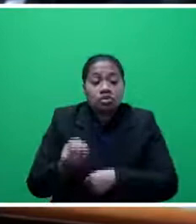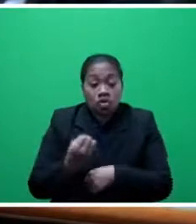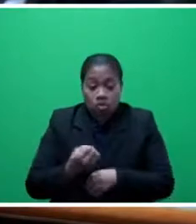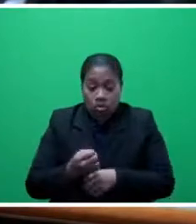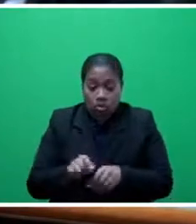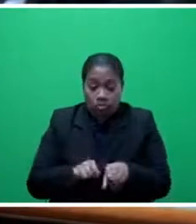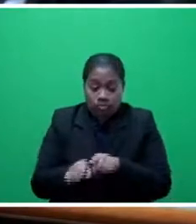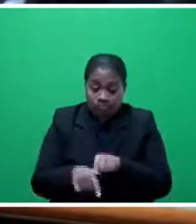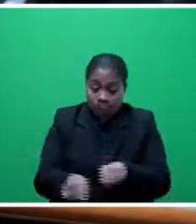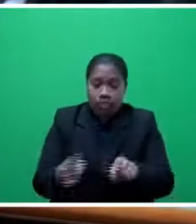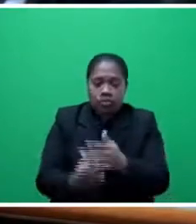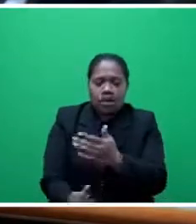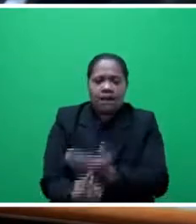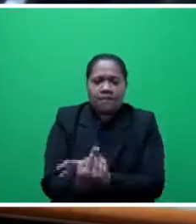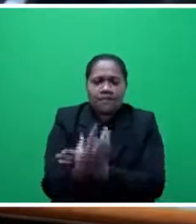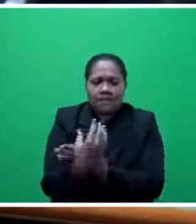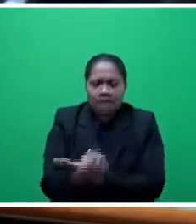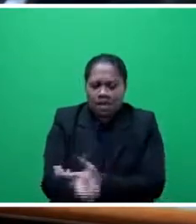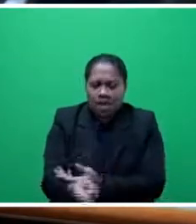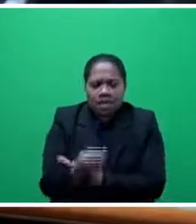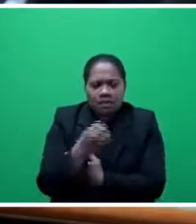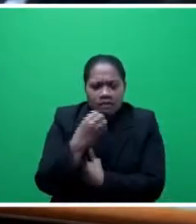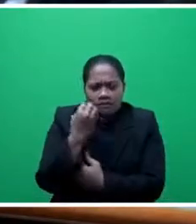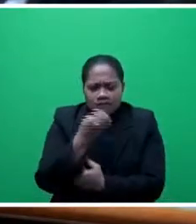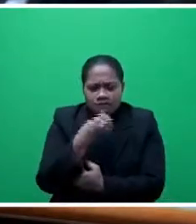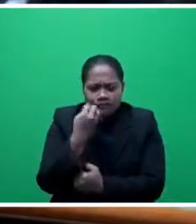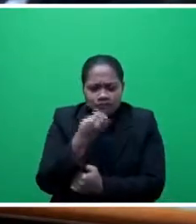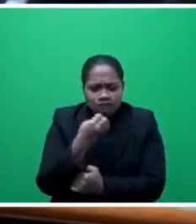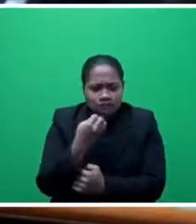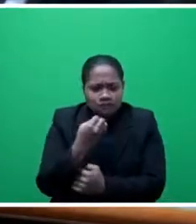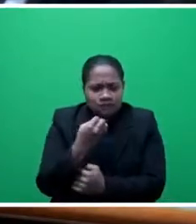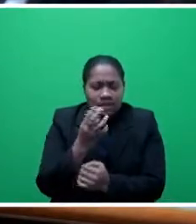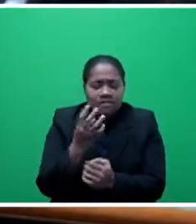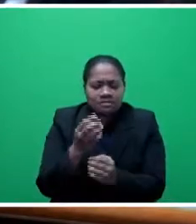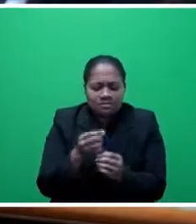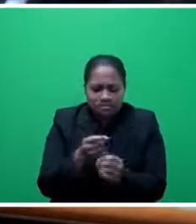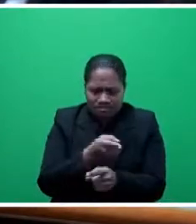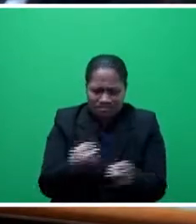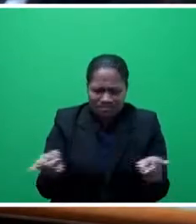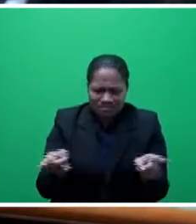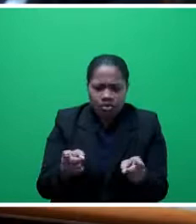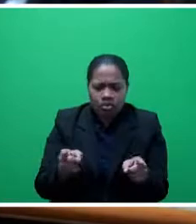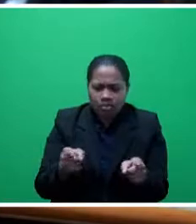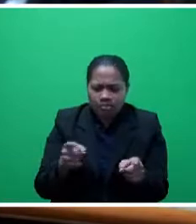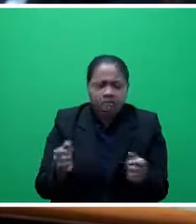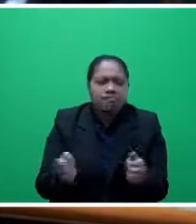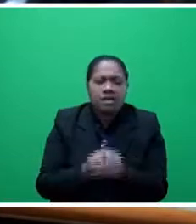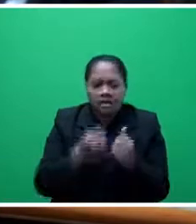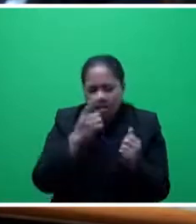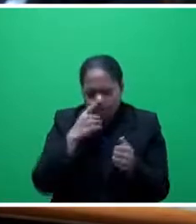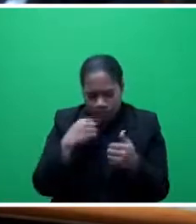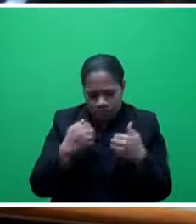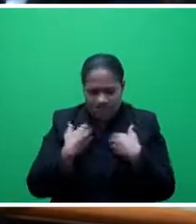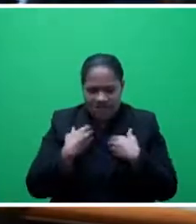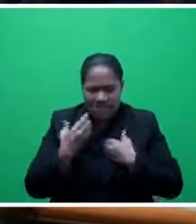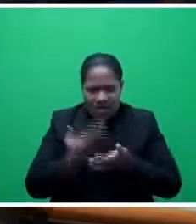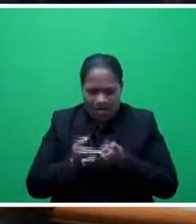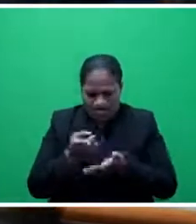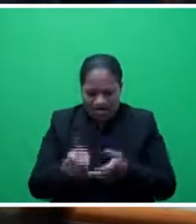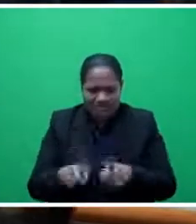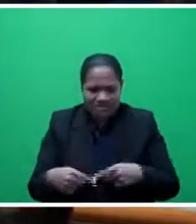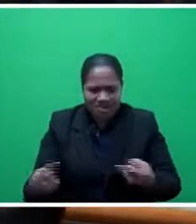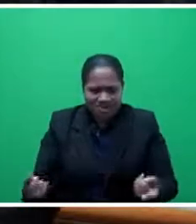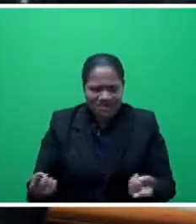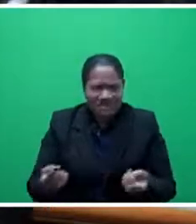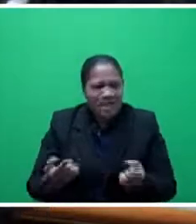luxury food products and out of reach of those who survive on basic items. Mr. Speaker, for example, the